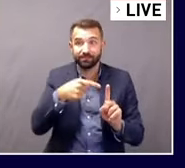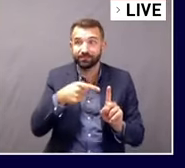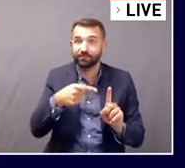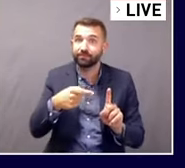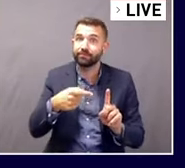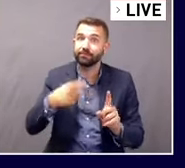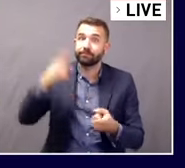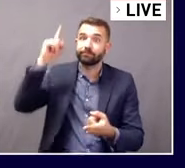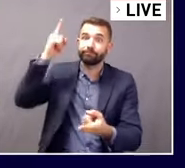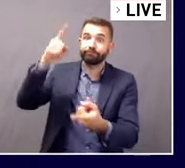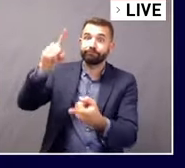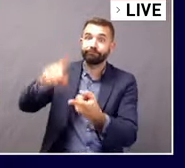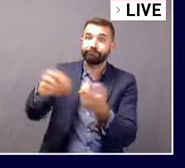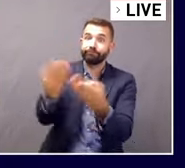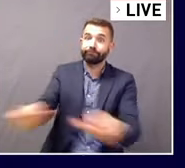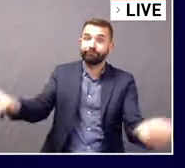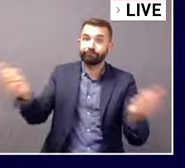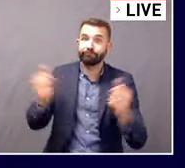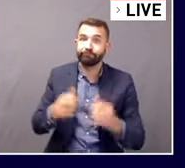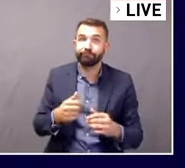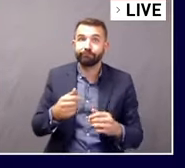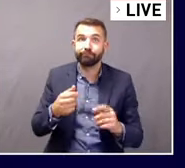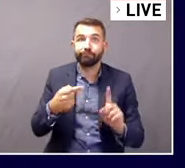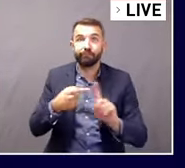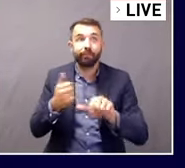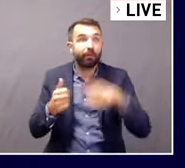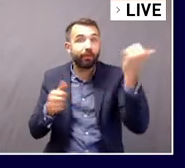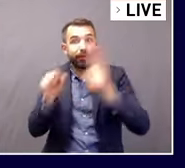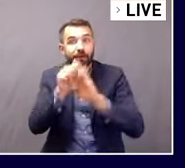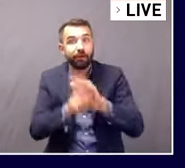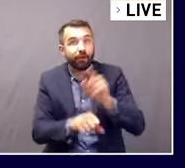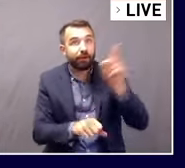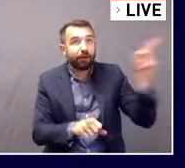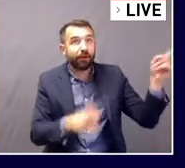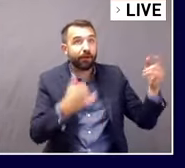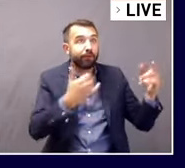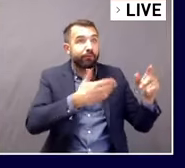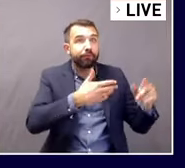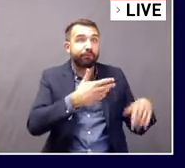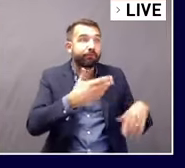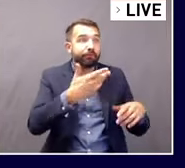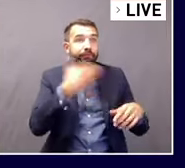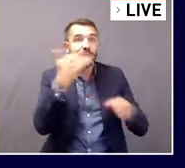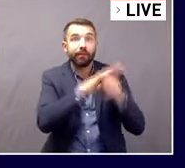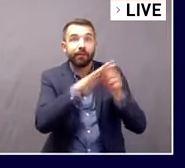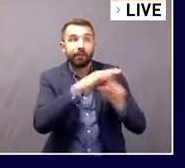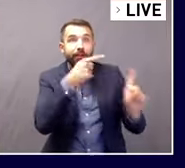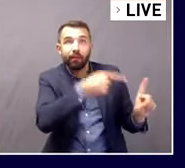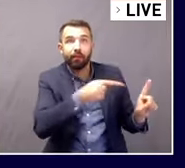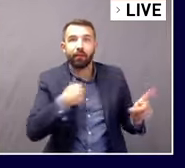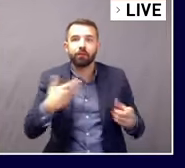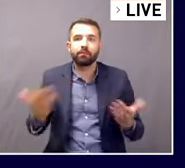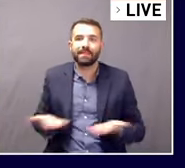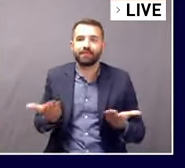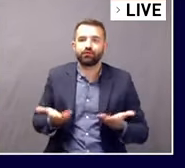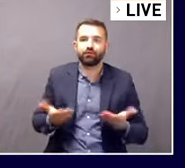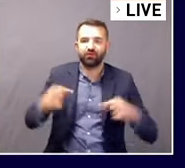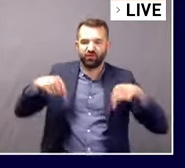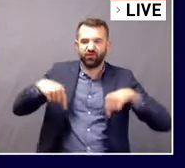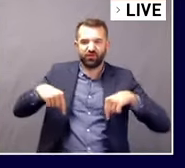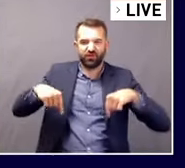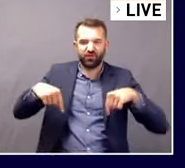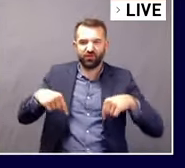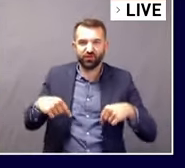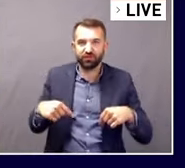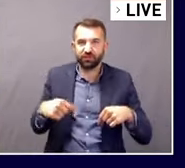yards. We have a window of opportunity in front of us before the arrival of flu season and